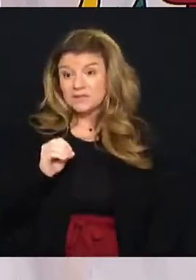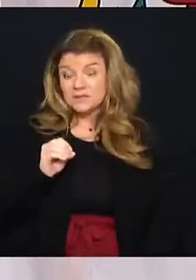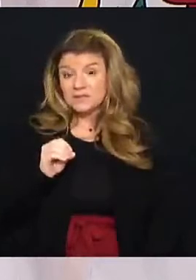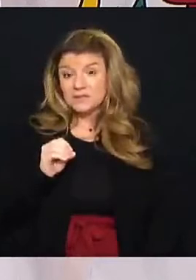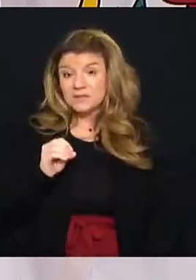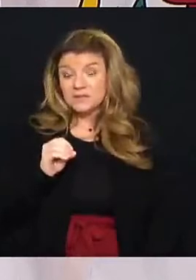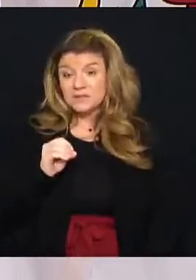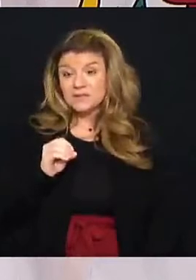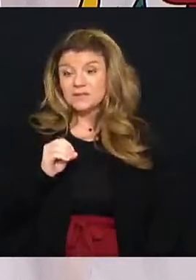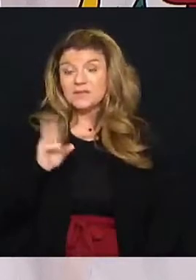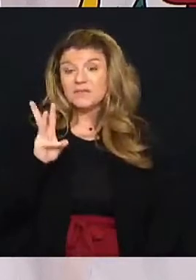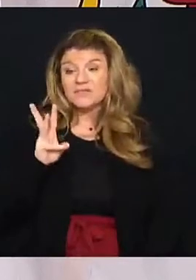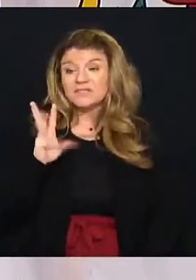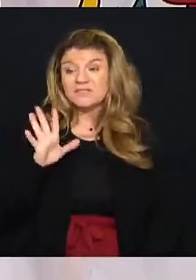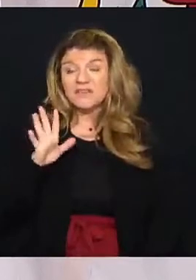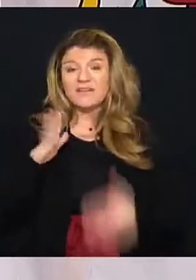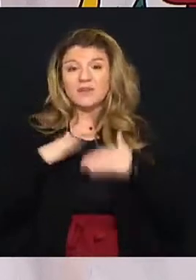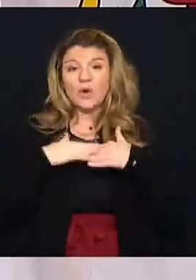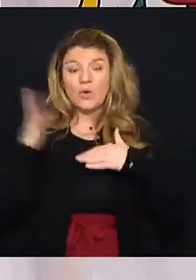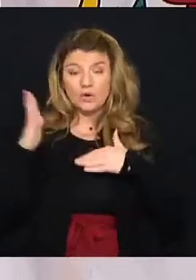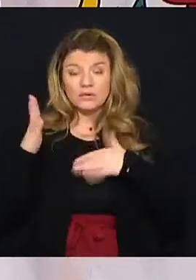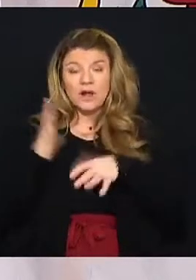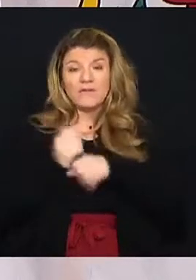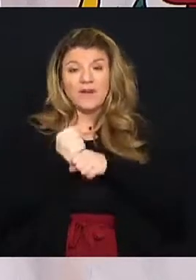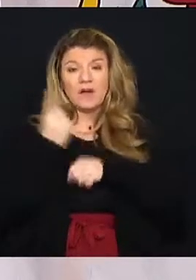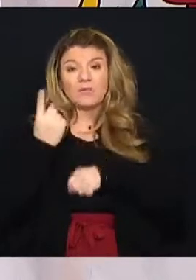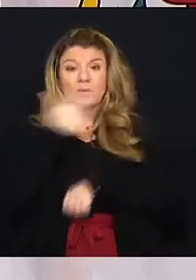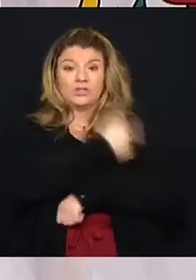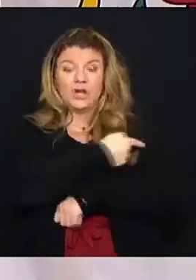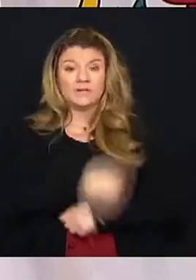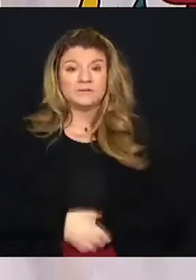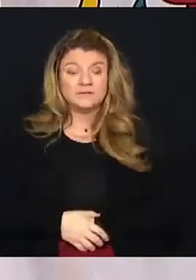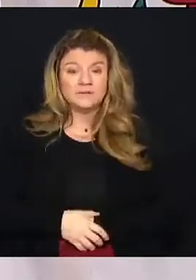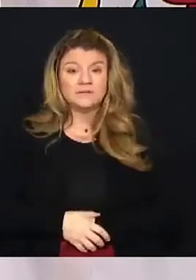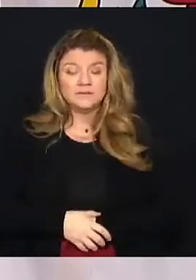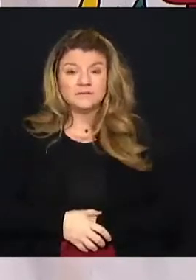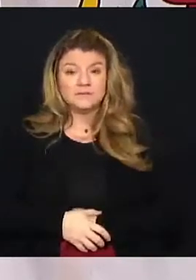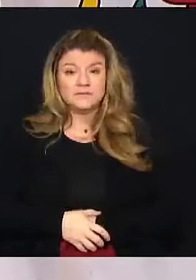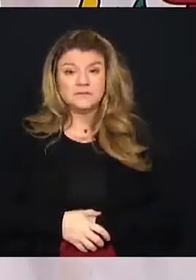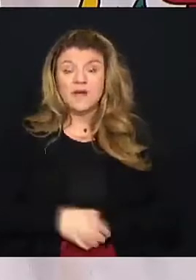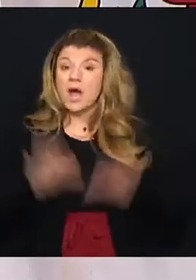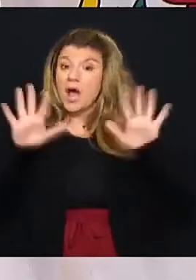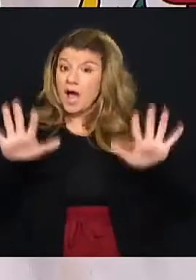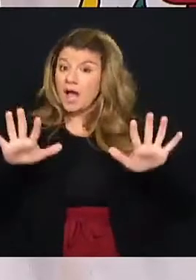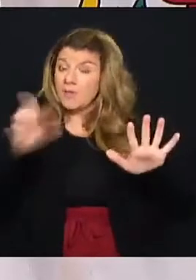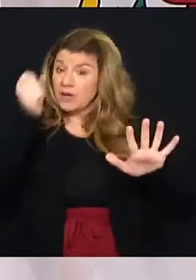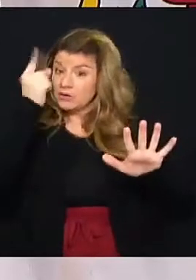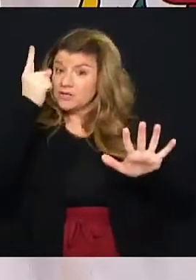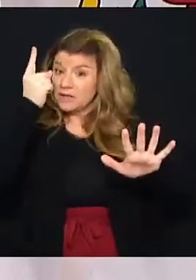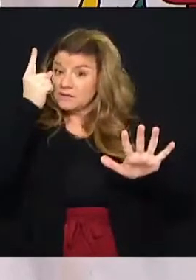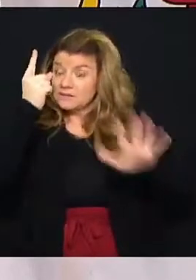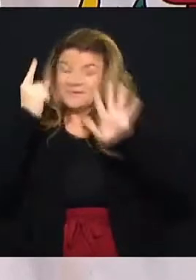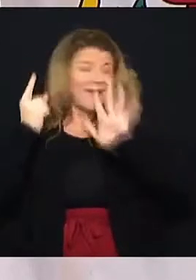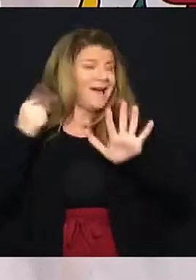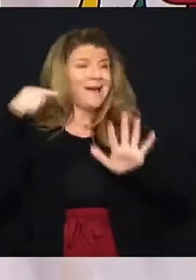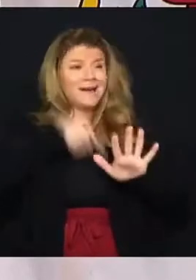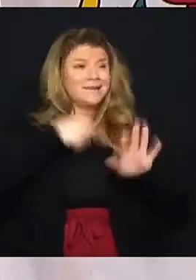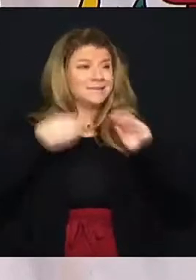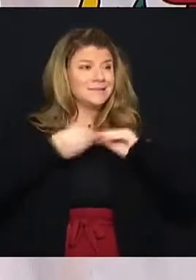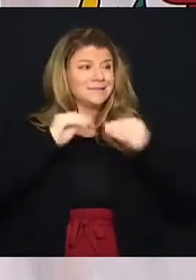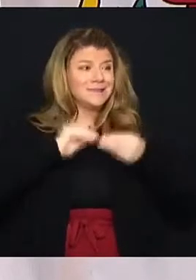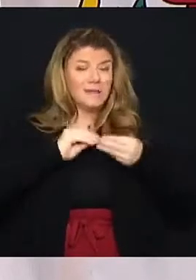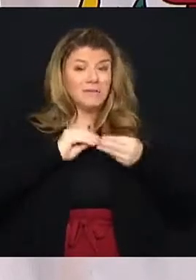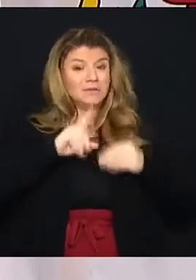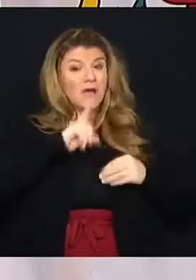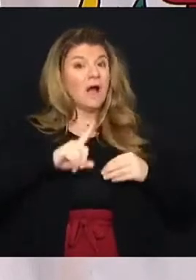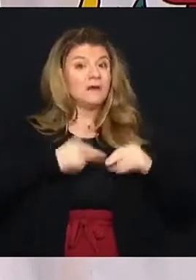our 65 and olders have received one shot. But now get this, and these numbers are really